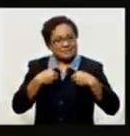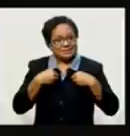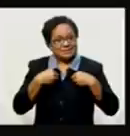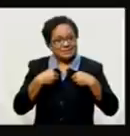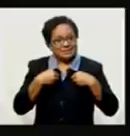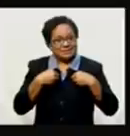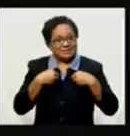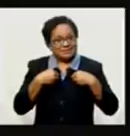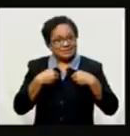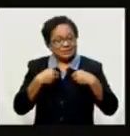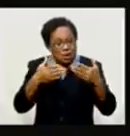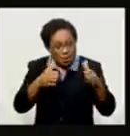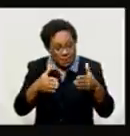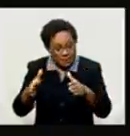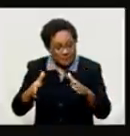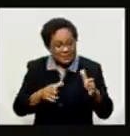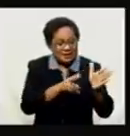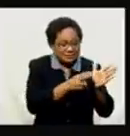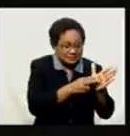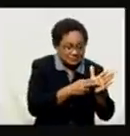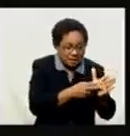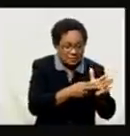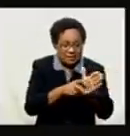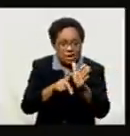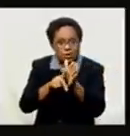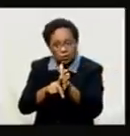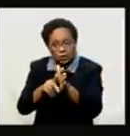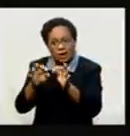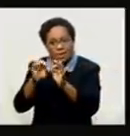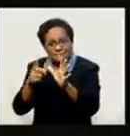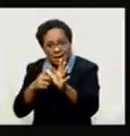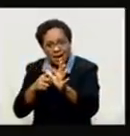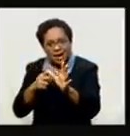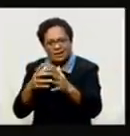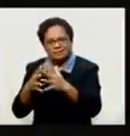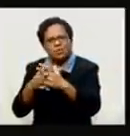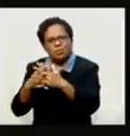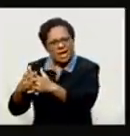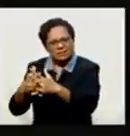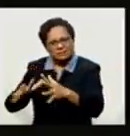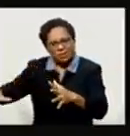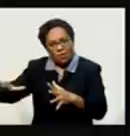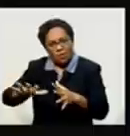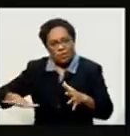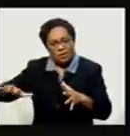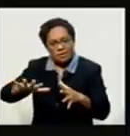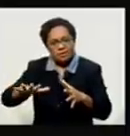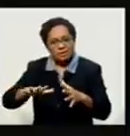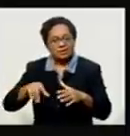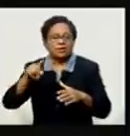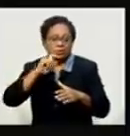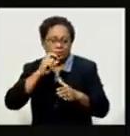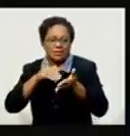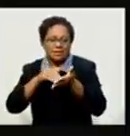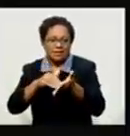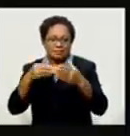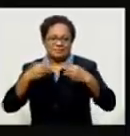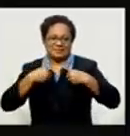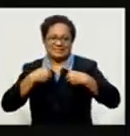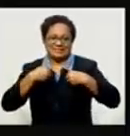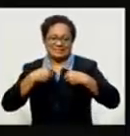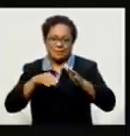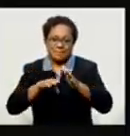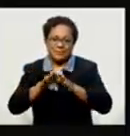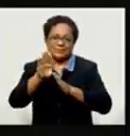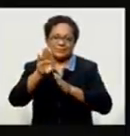within these containment zones of Nandi, Lotoka by North the Western Division, this will also ensure that a number